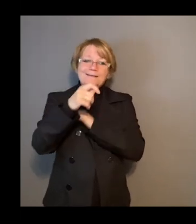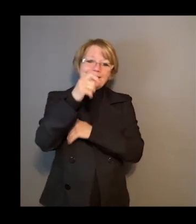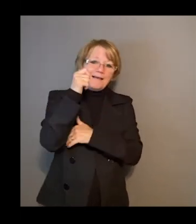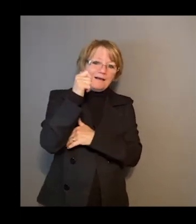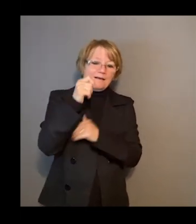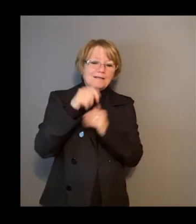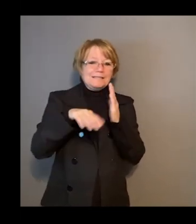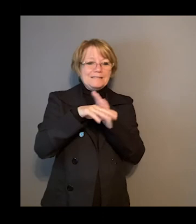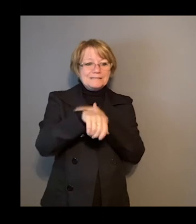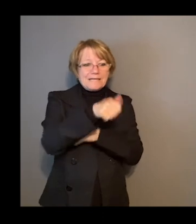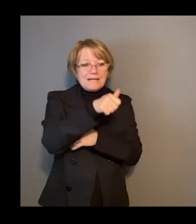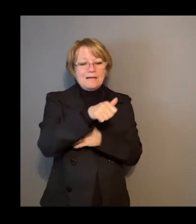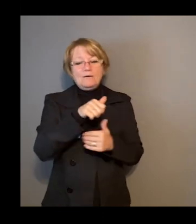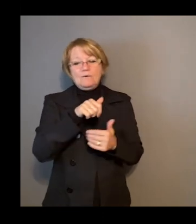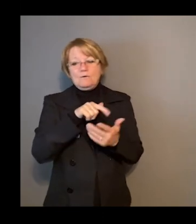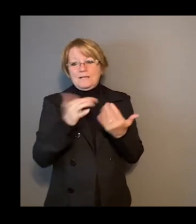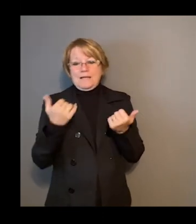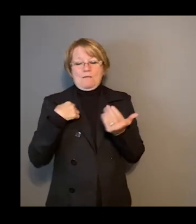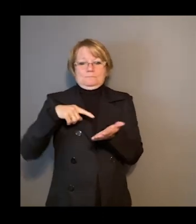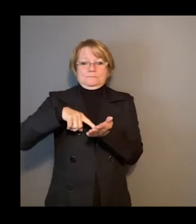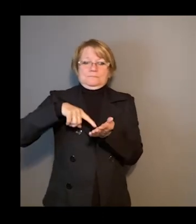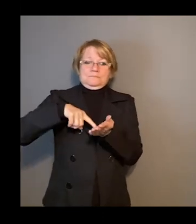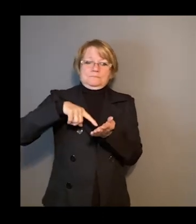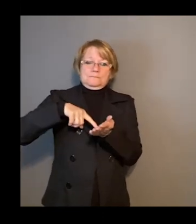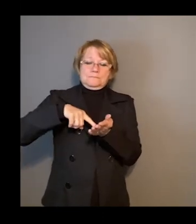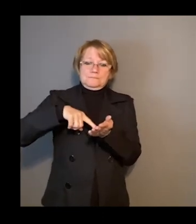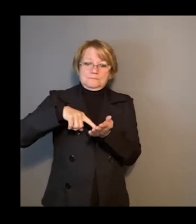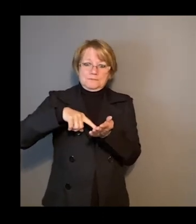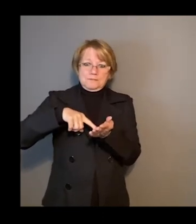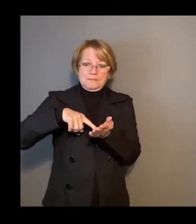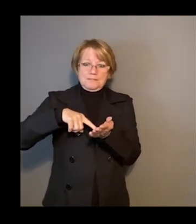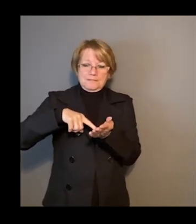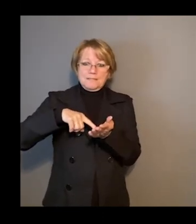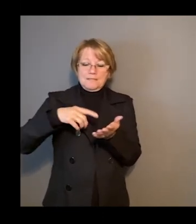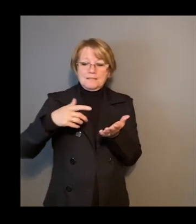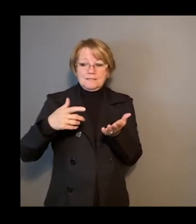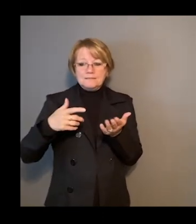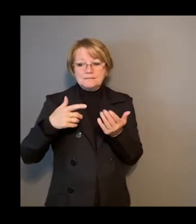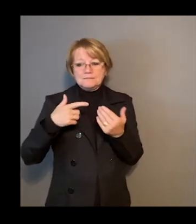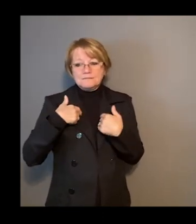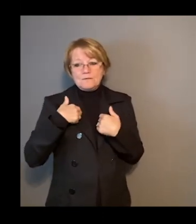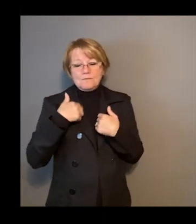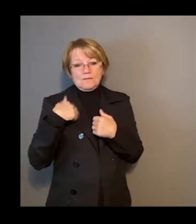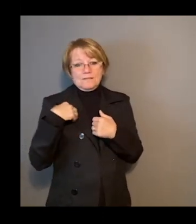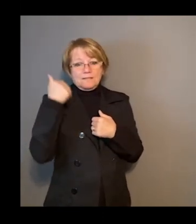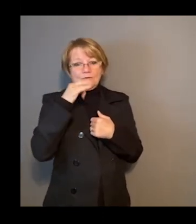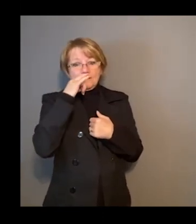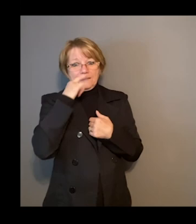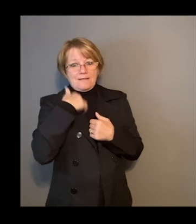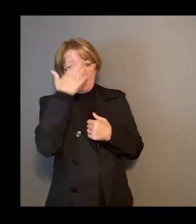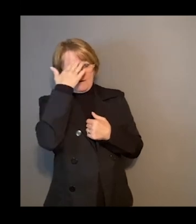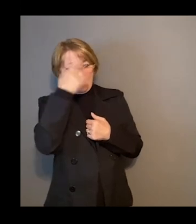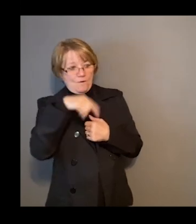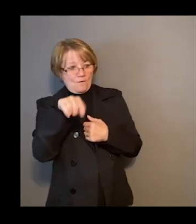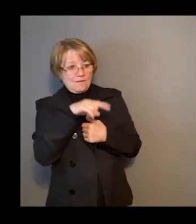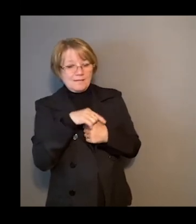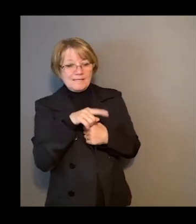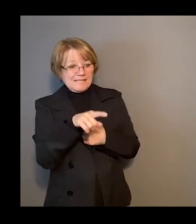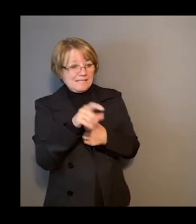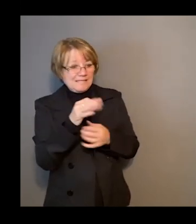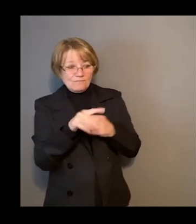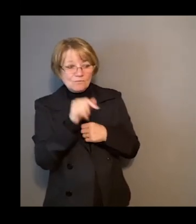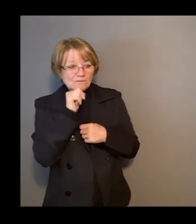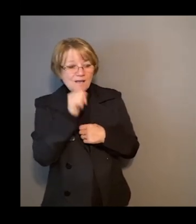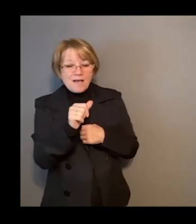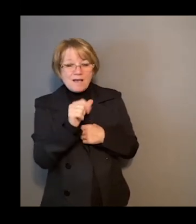debt. So if you're not, this is what I tell like the younger kids that I know, like if you're not 100% sure, if you're really